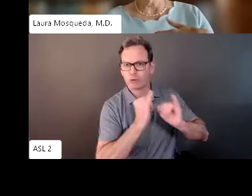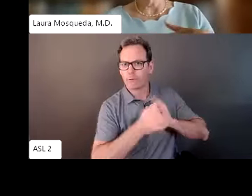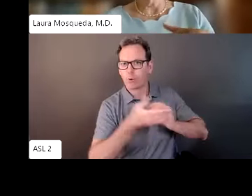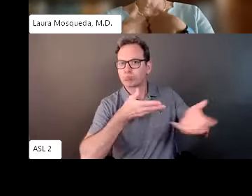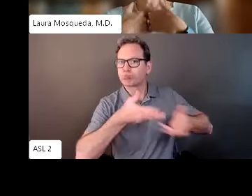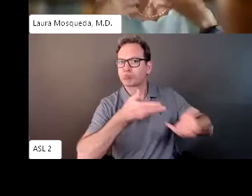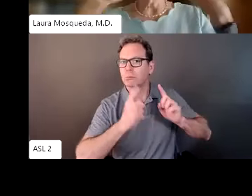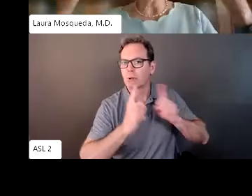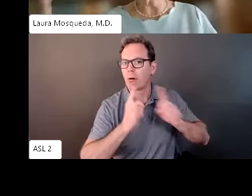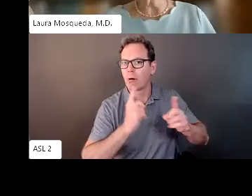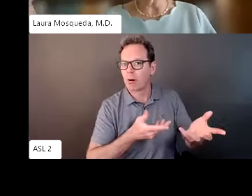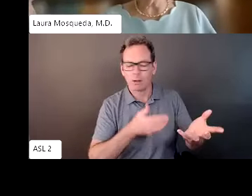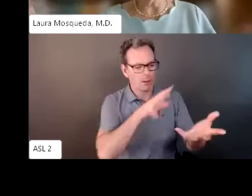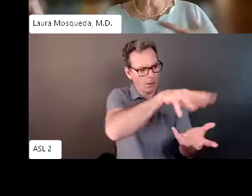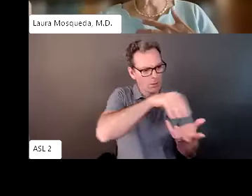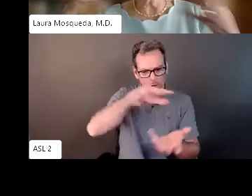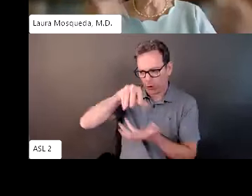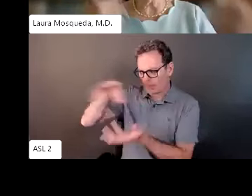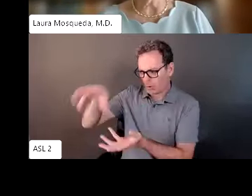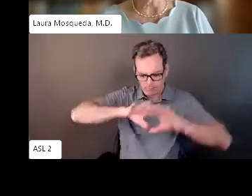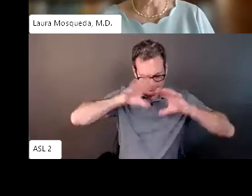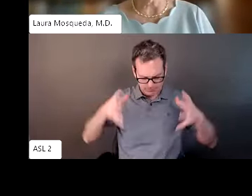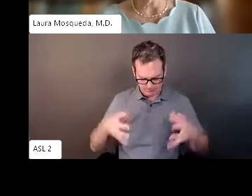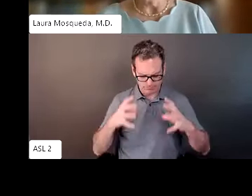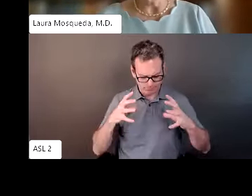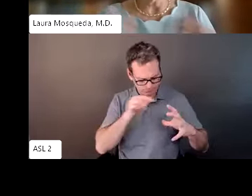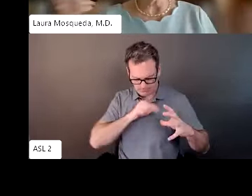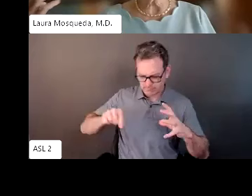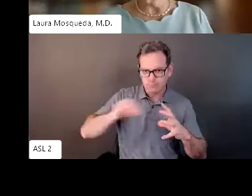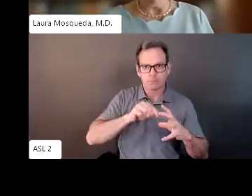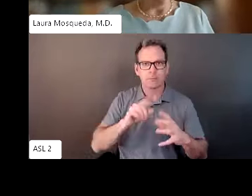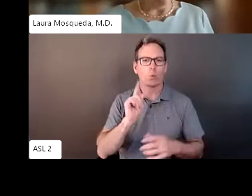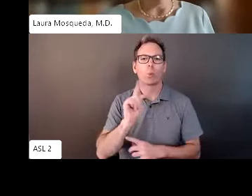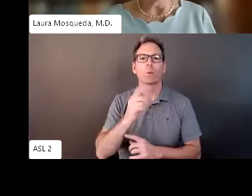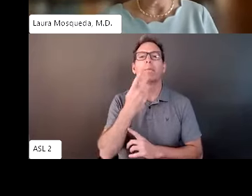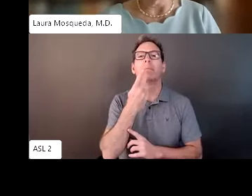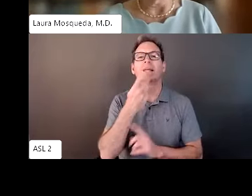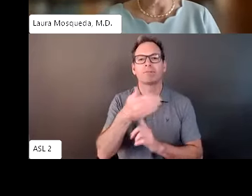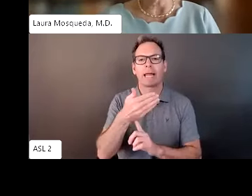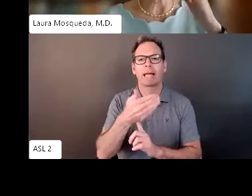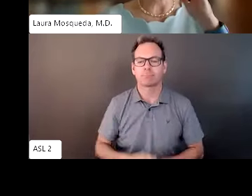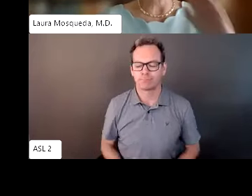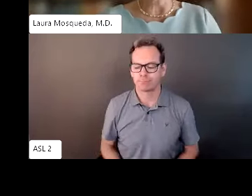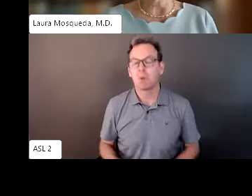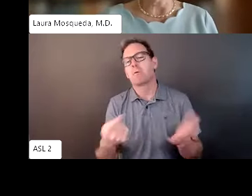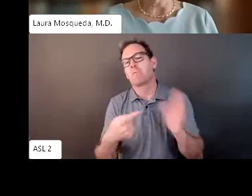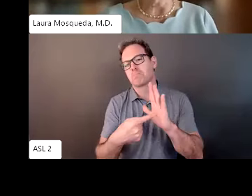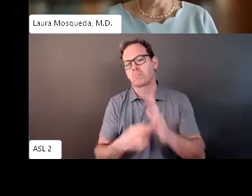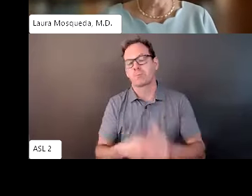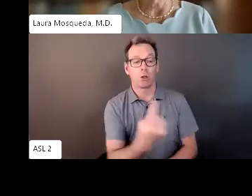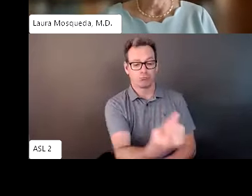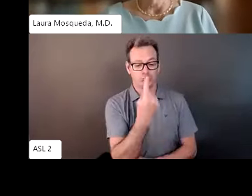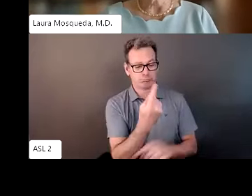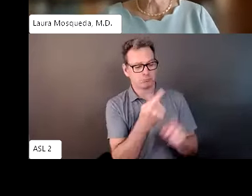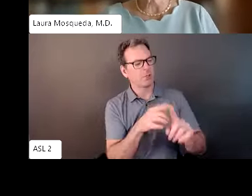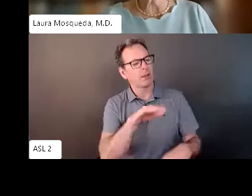for are explanations. Somebody comes in with an injury, and whatever the cause I'm being told is just doesn't making